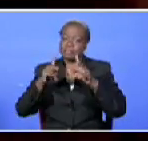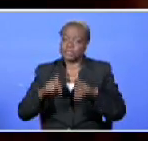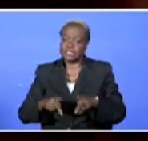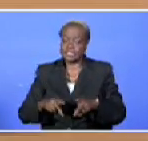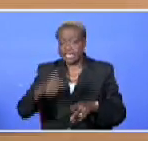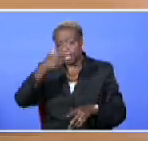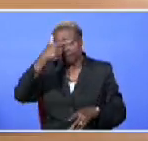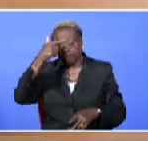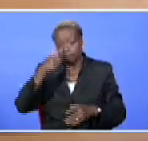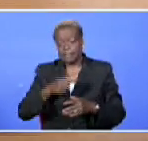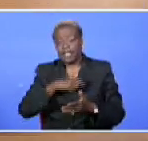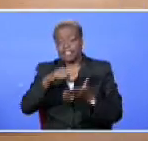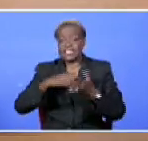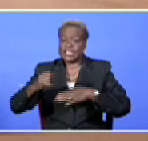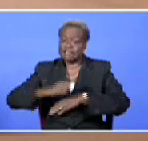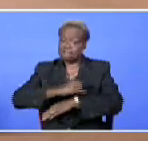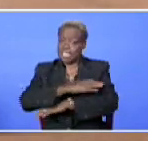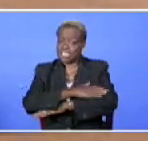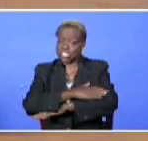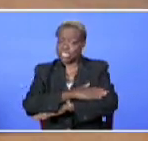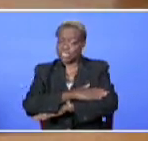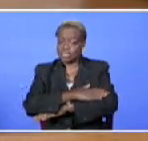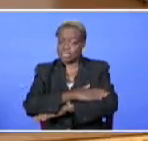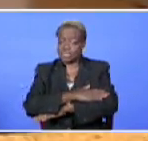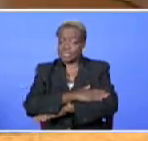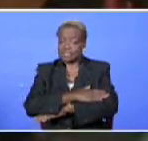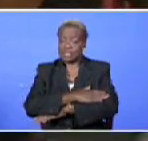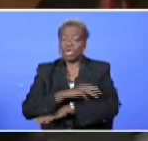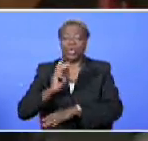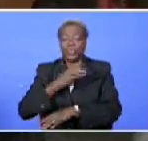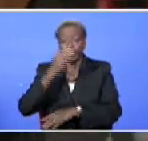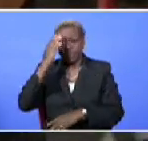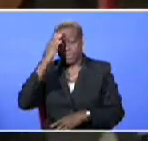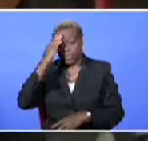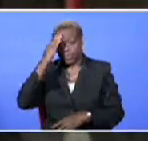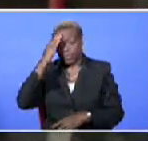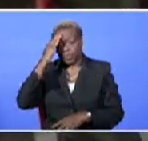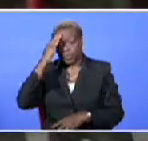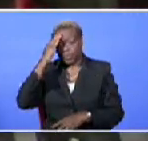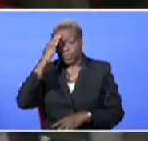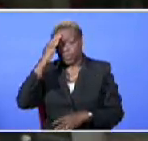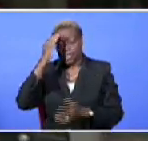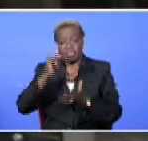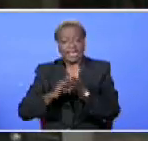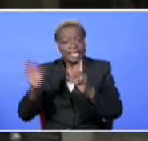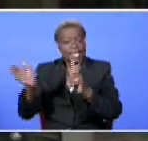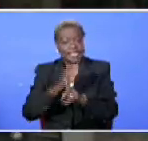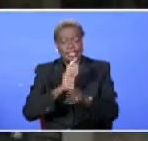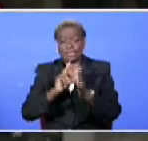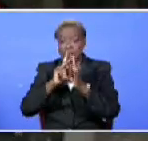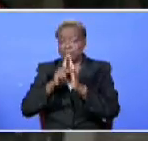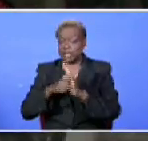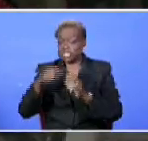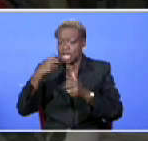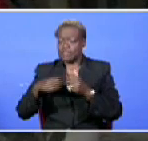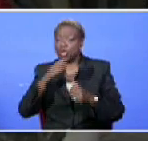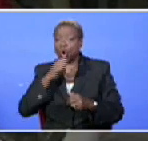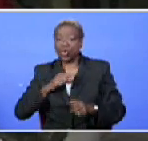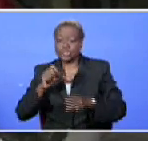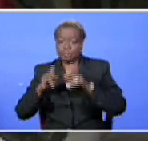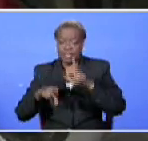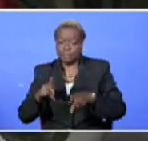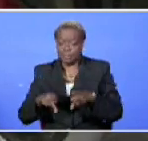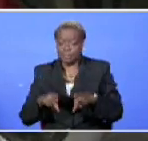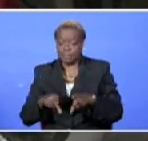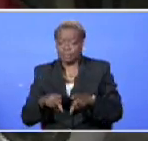own. It's infectious. We know that. It hits a certain subset of the population very hard, the older folks with